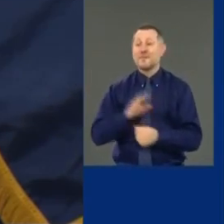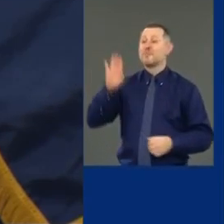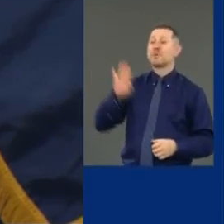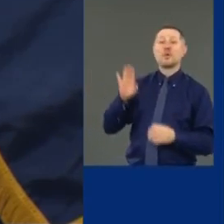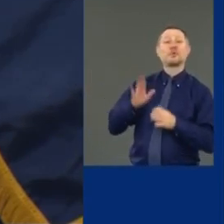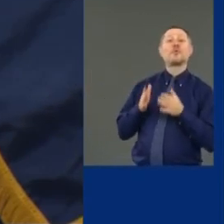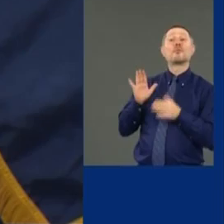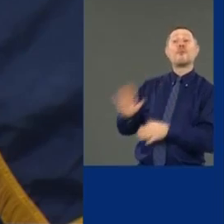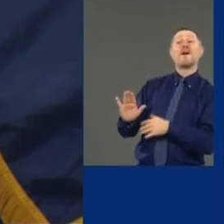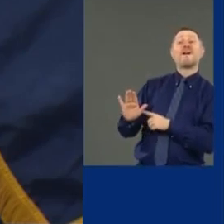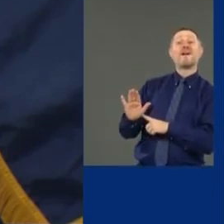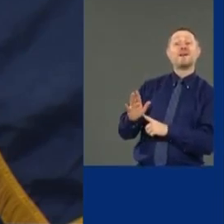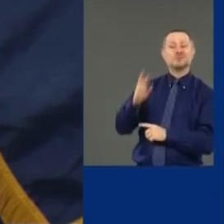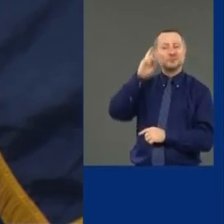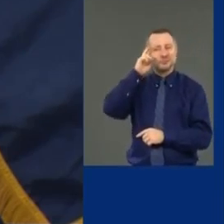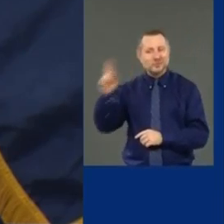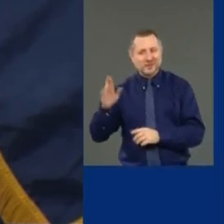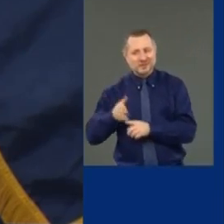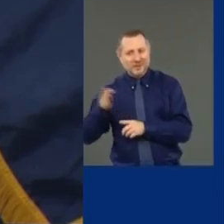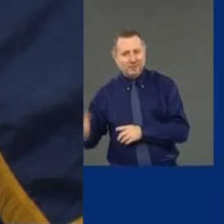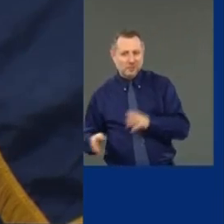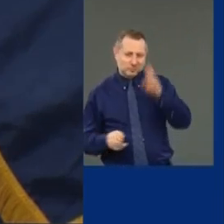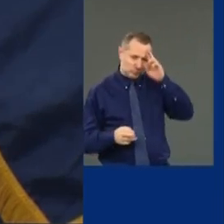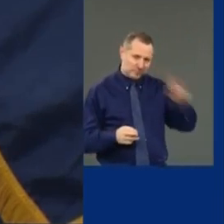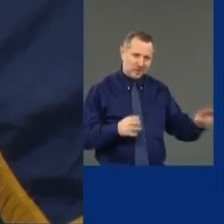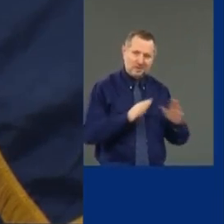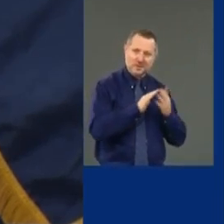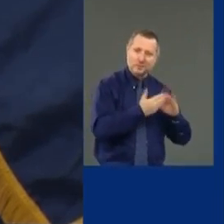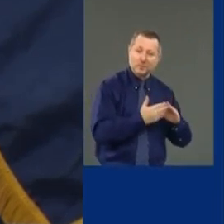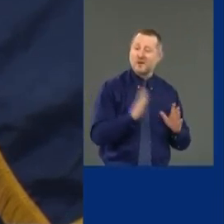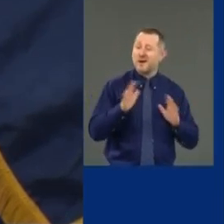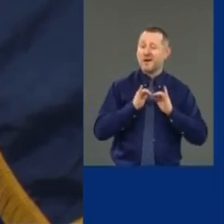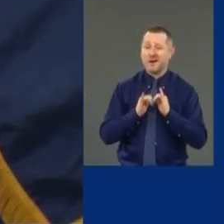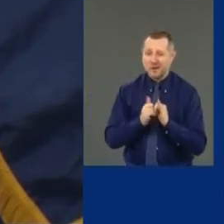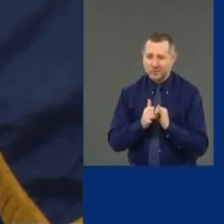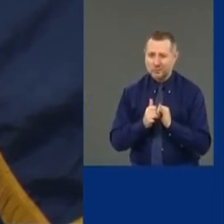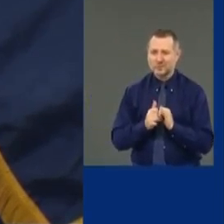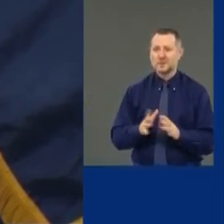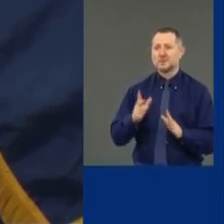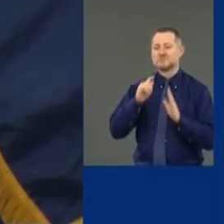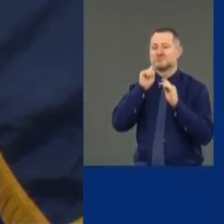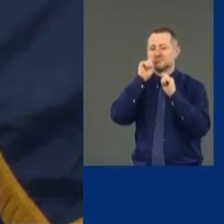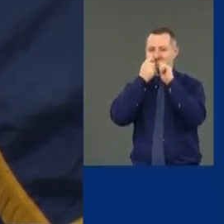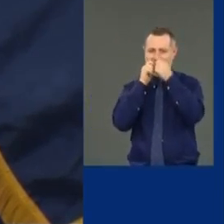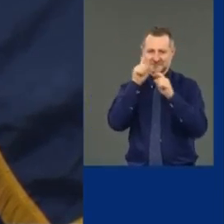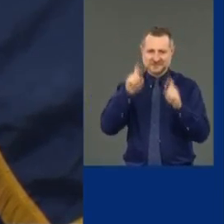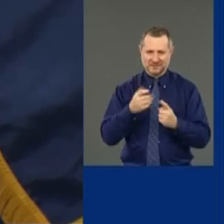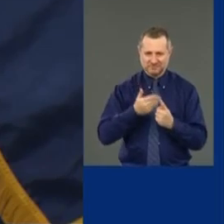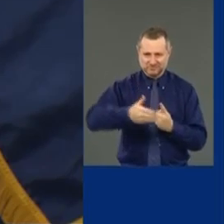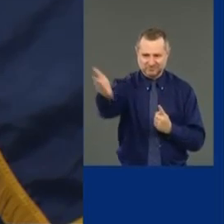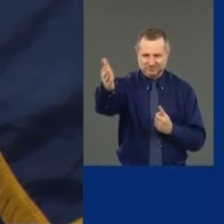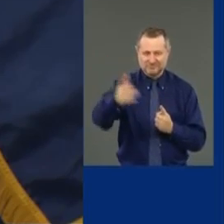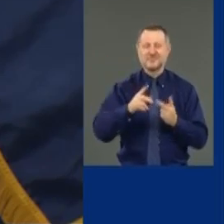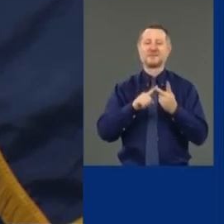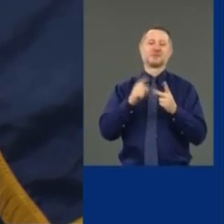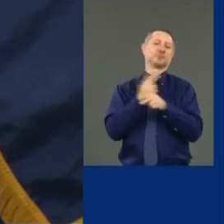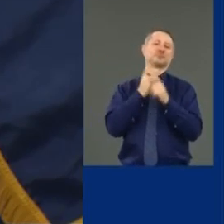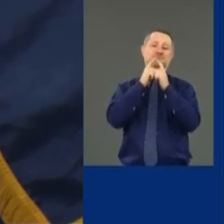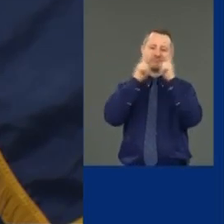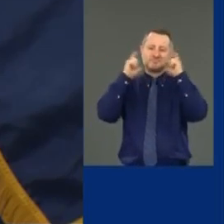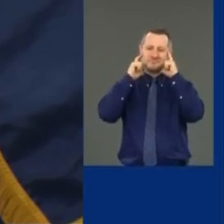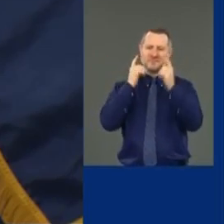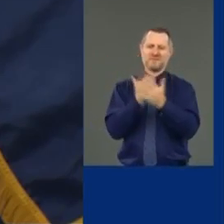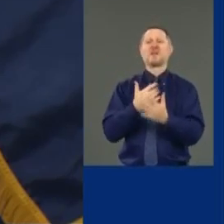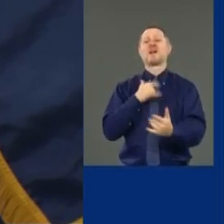that is to by getting tested, wearing a mask. That says, I love you and you love me. I respect